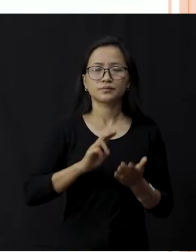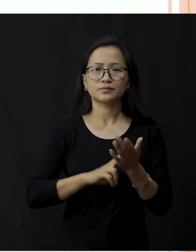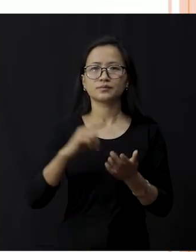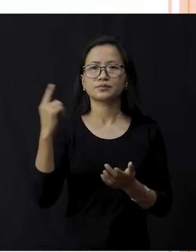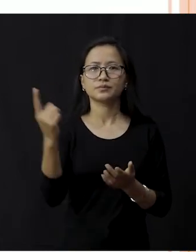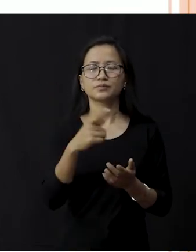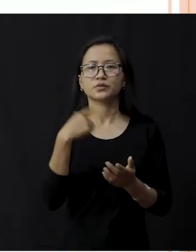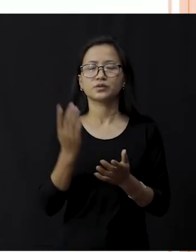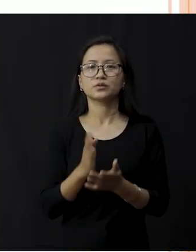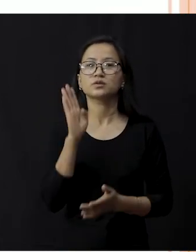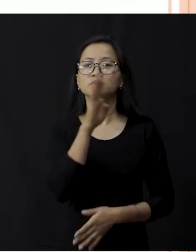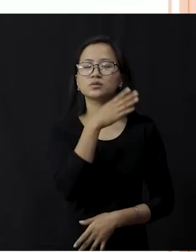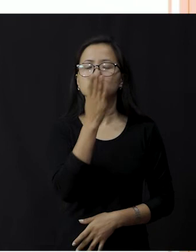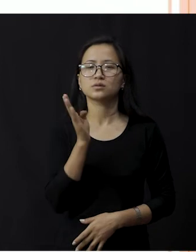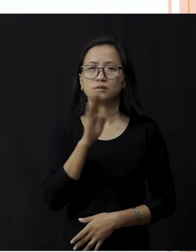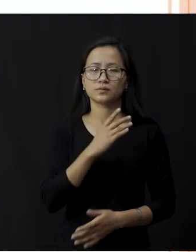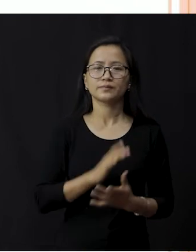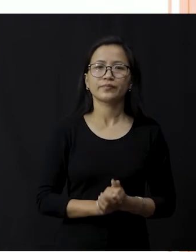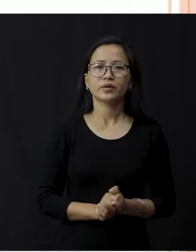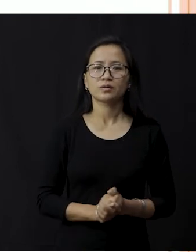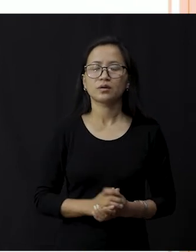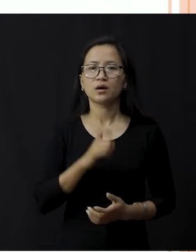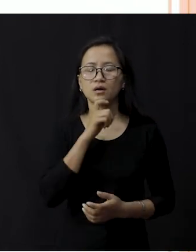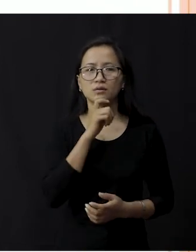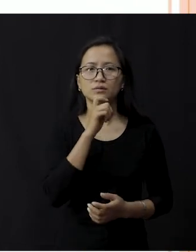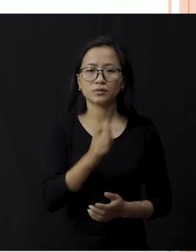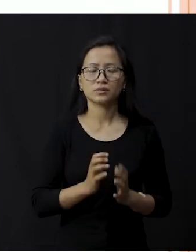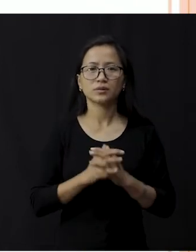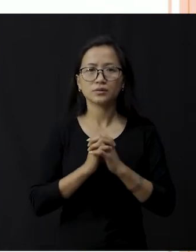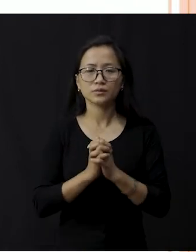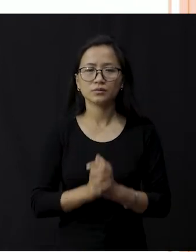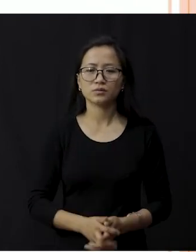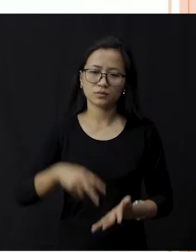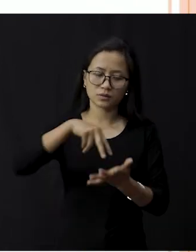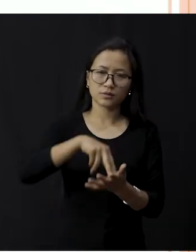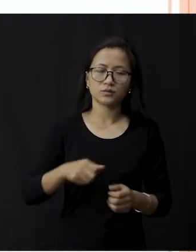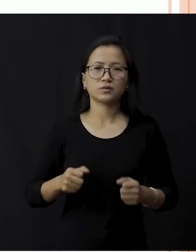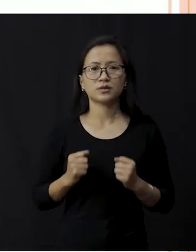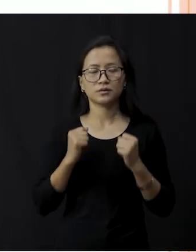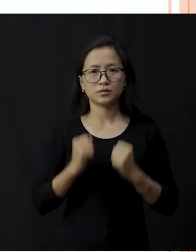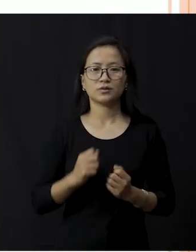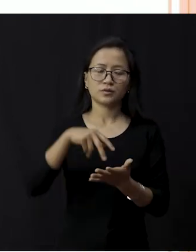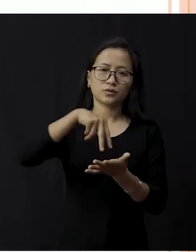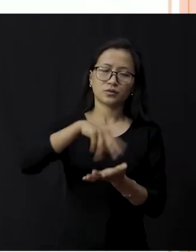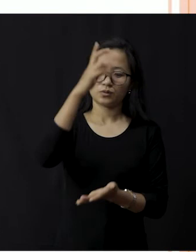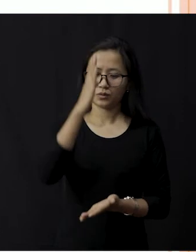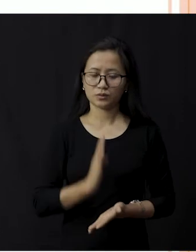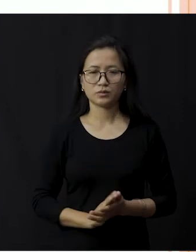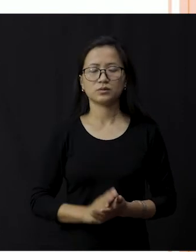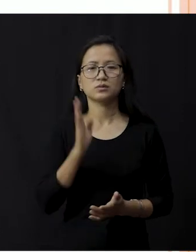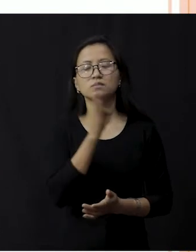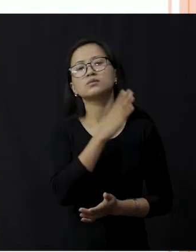are singing in the school your national anthem, I request you all to stand straight and to sing with all of your